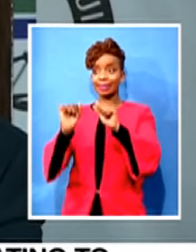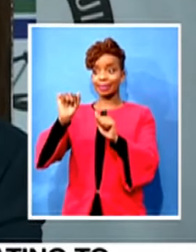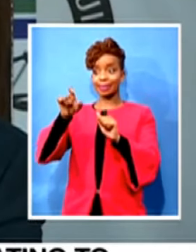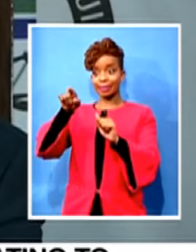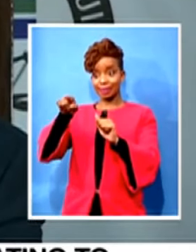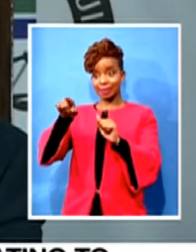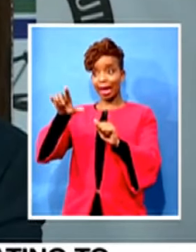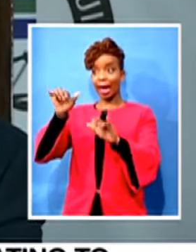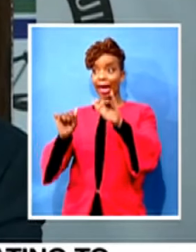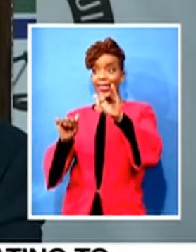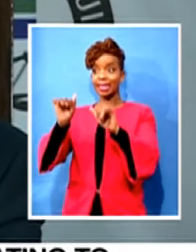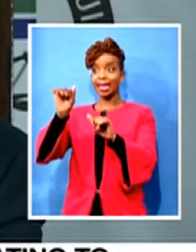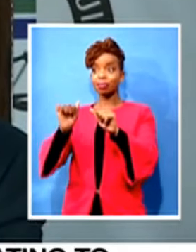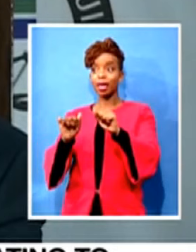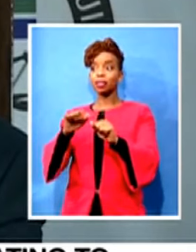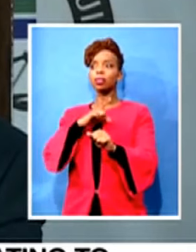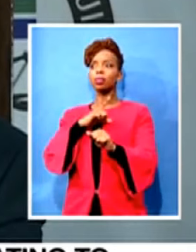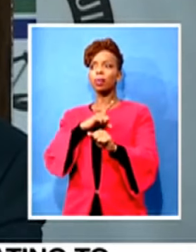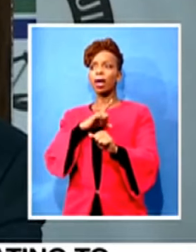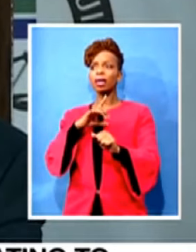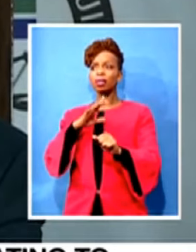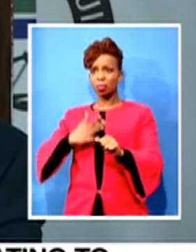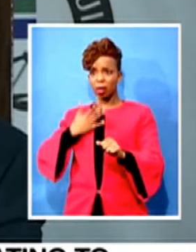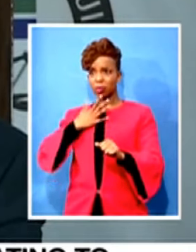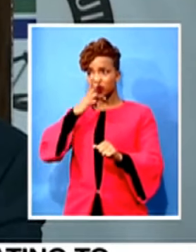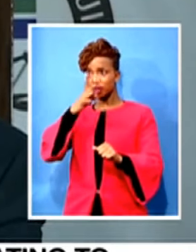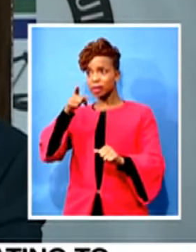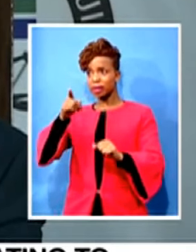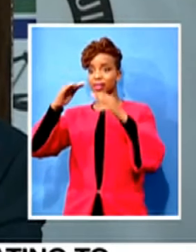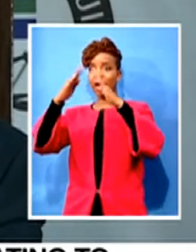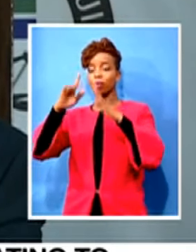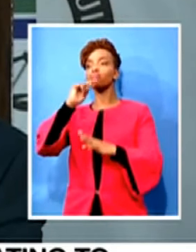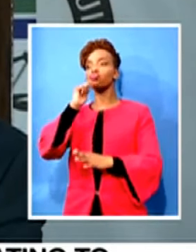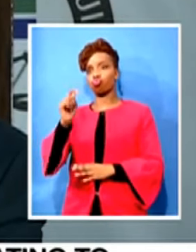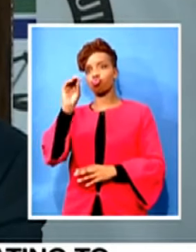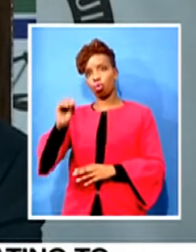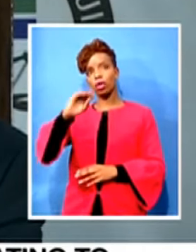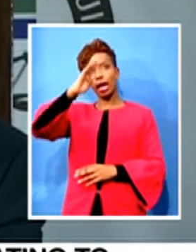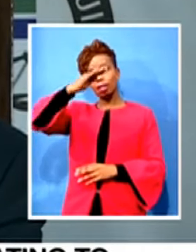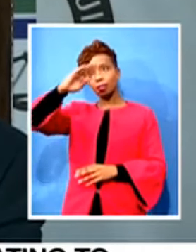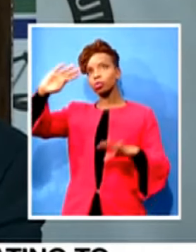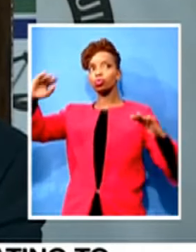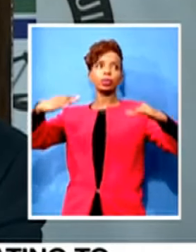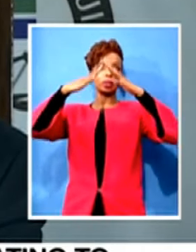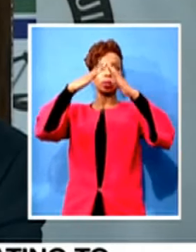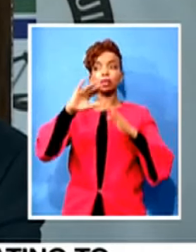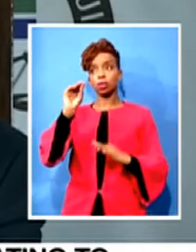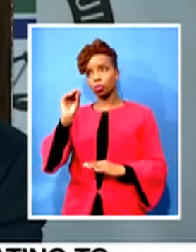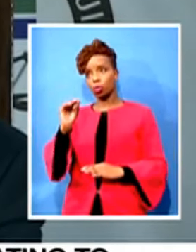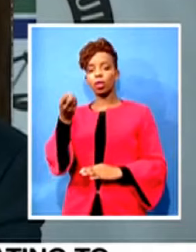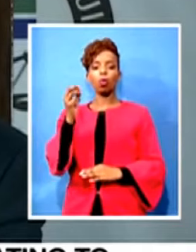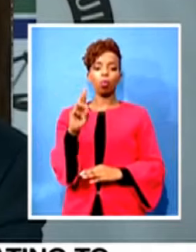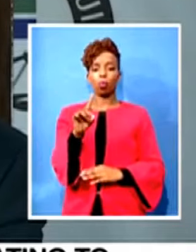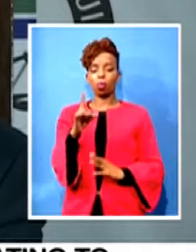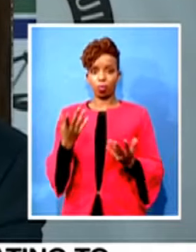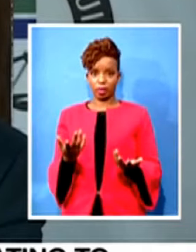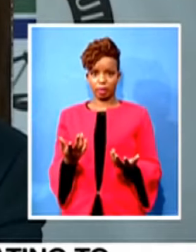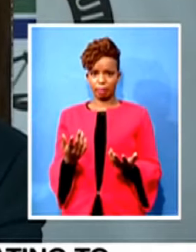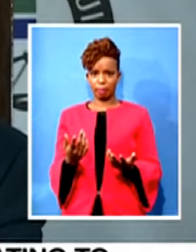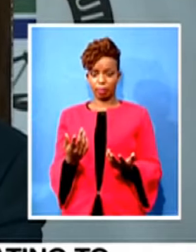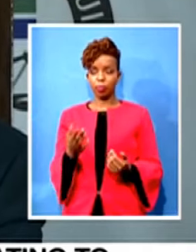got asbestos, on your understanding of assessment? So when you send your field worker